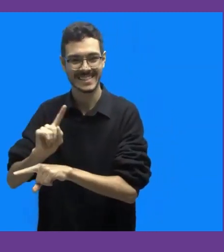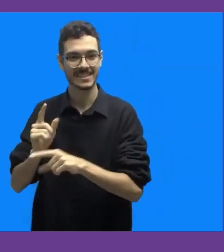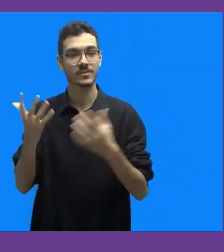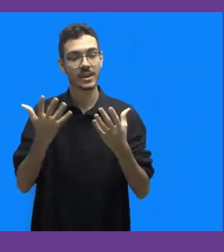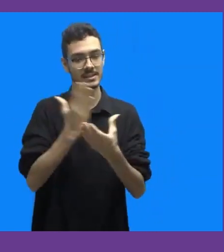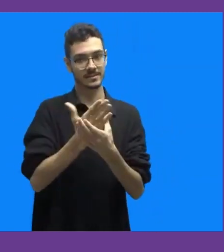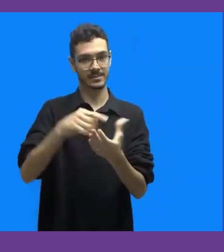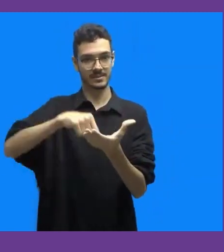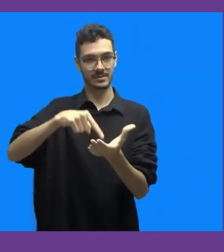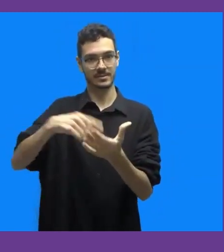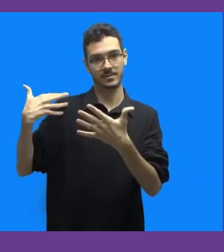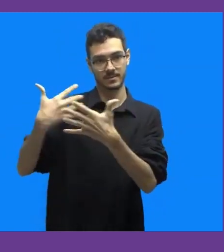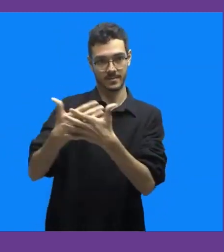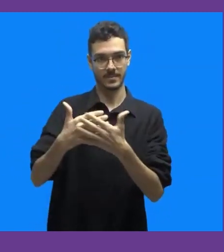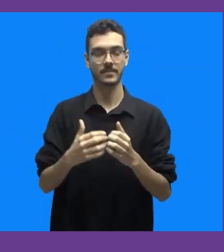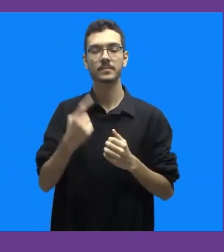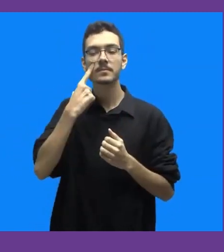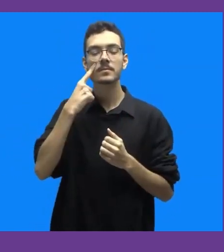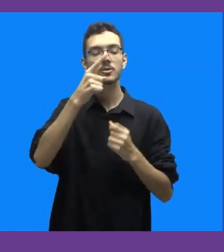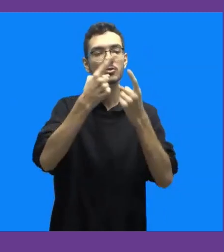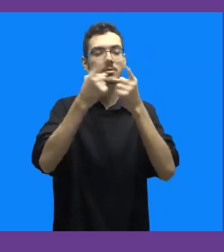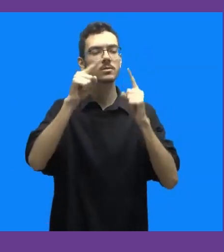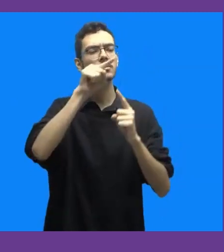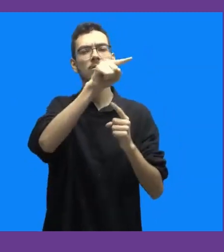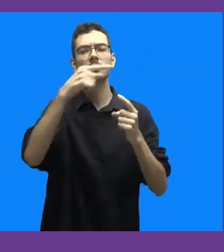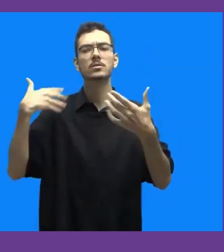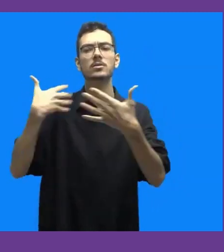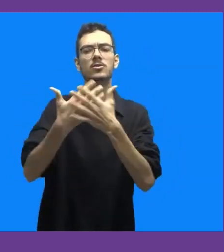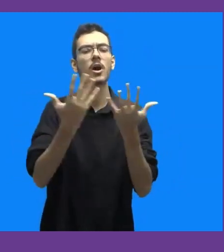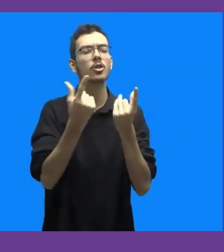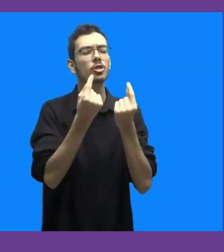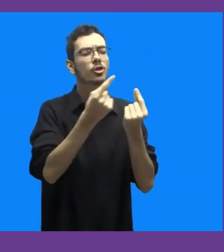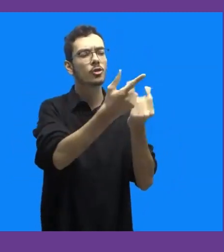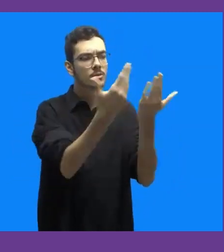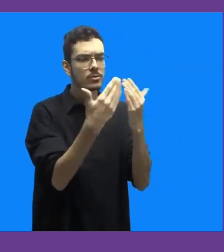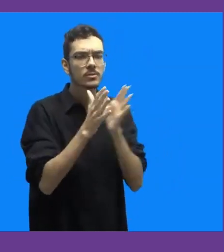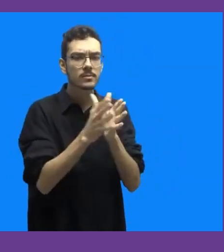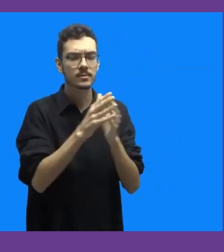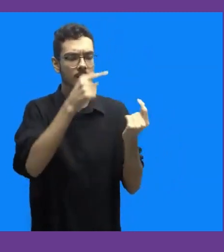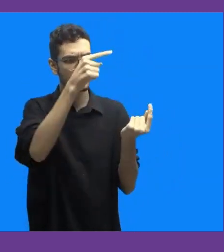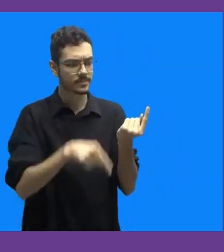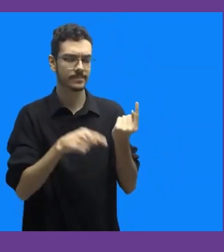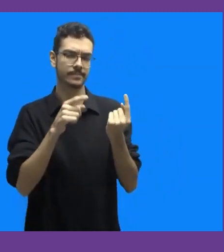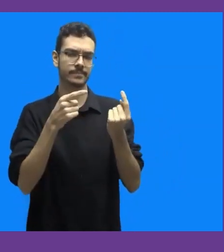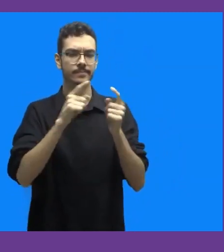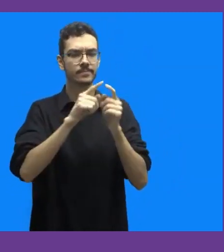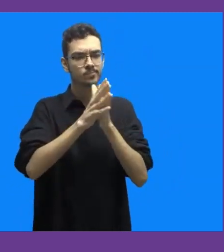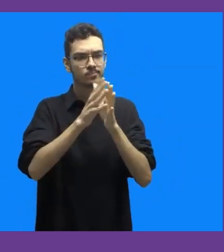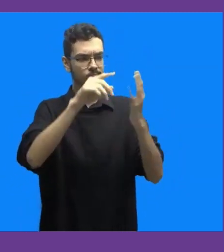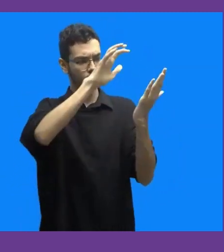explain in some sense, either by text or even by photograph, using video, using different